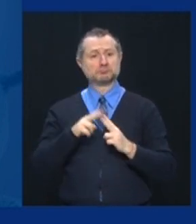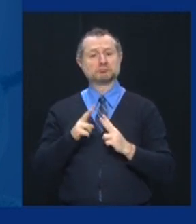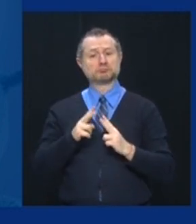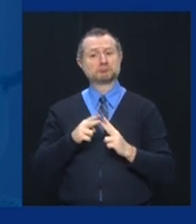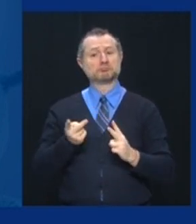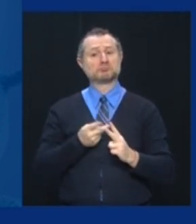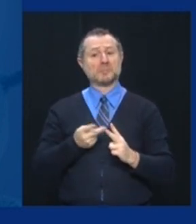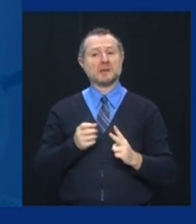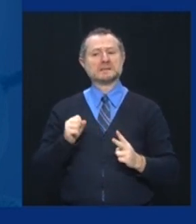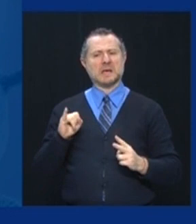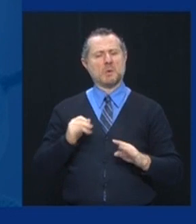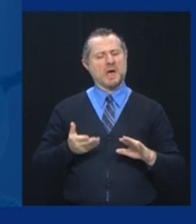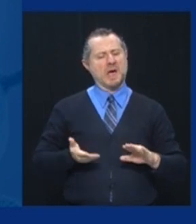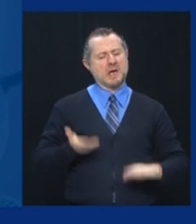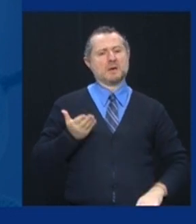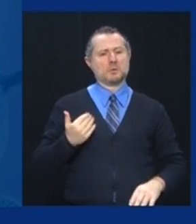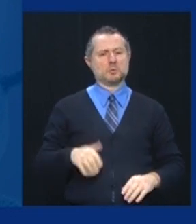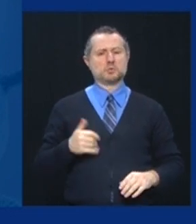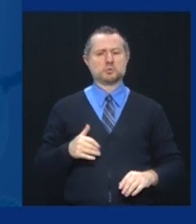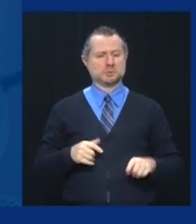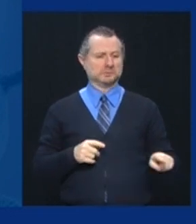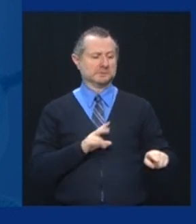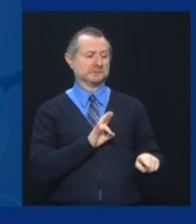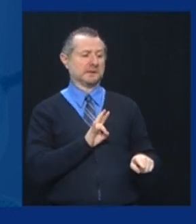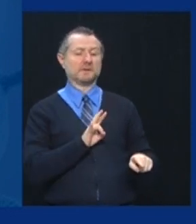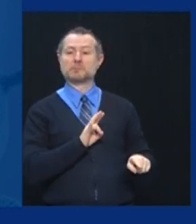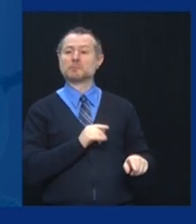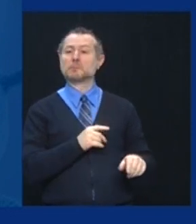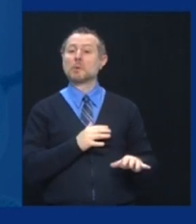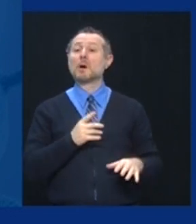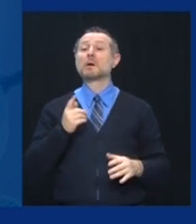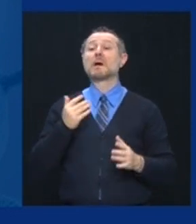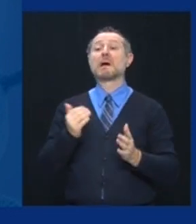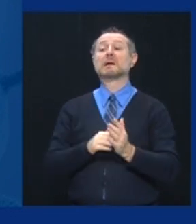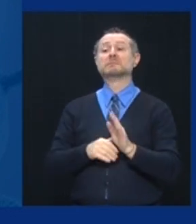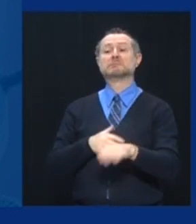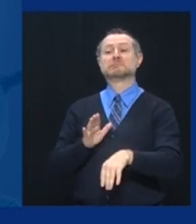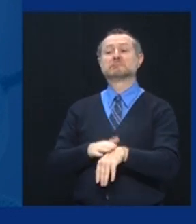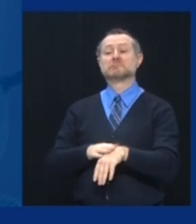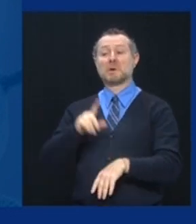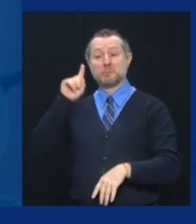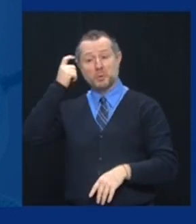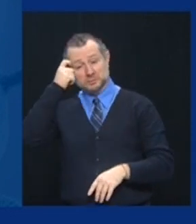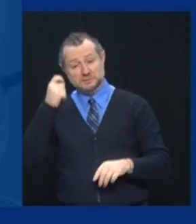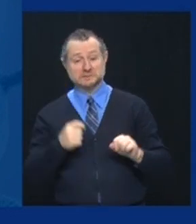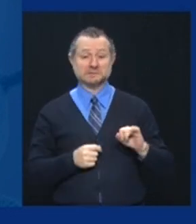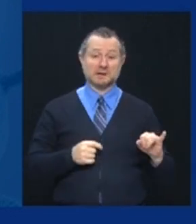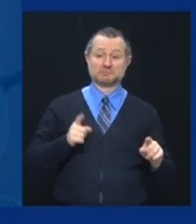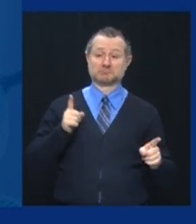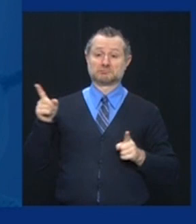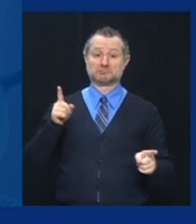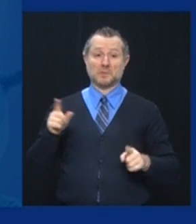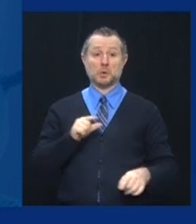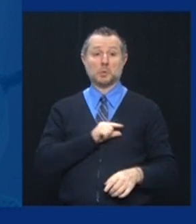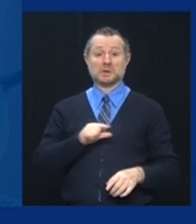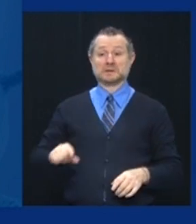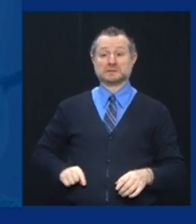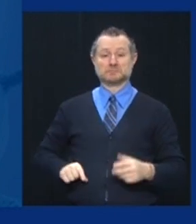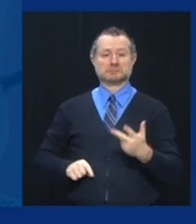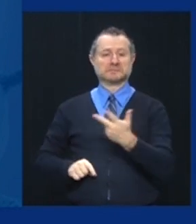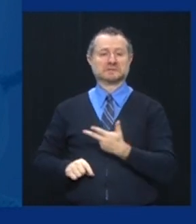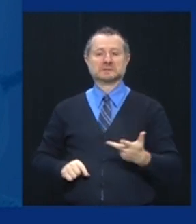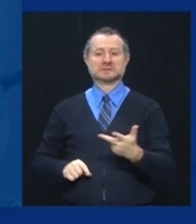the Bronx today. But again, Bronx, Staten Island, Queens, you're double